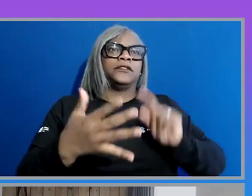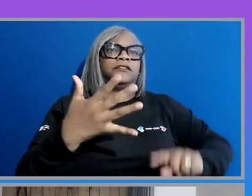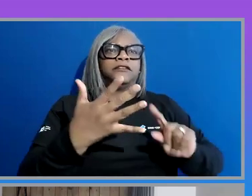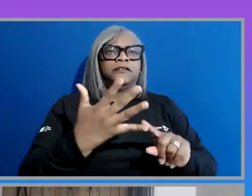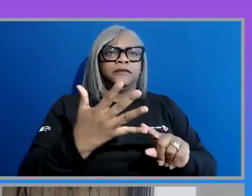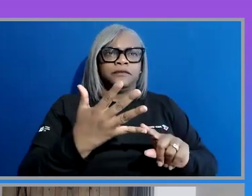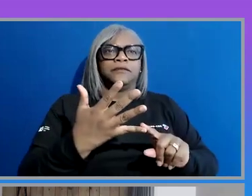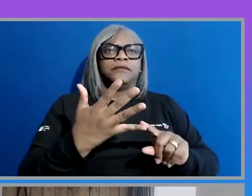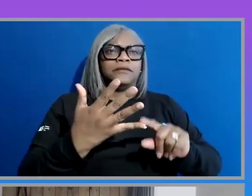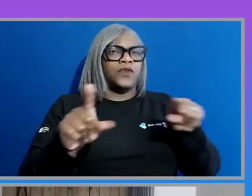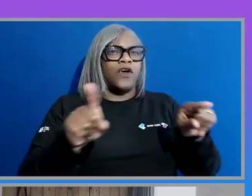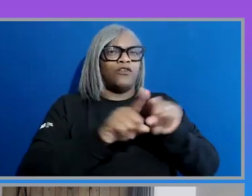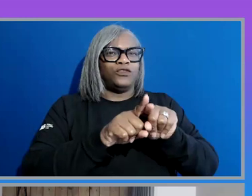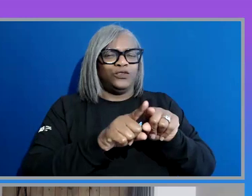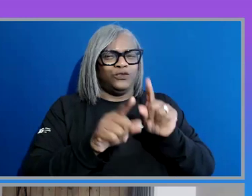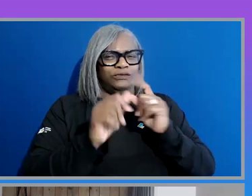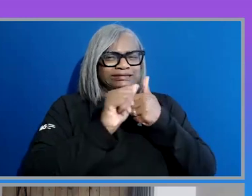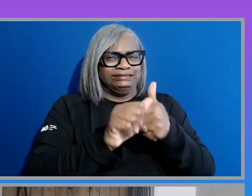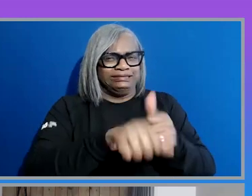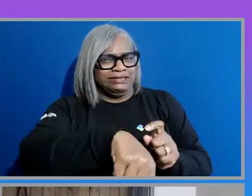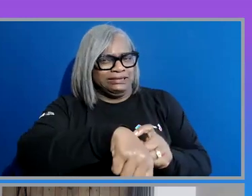hard to keep to the time limit.